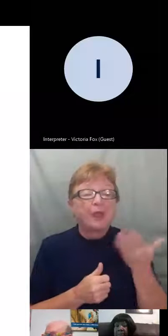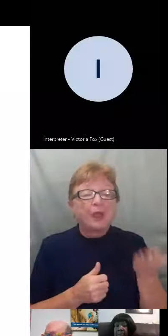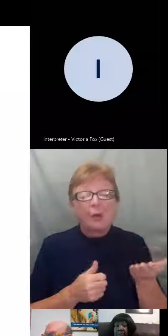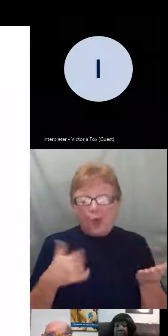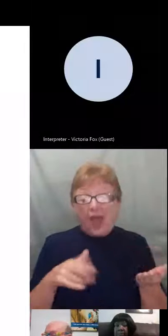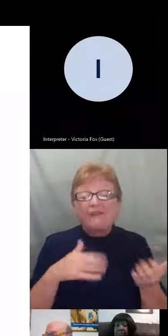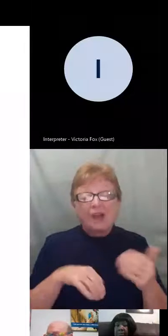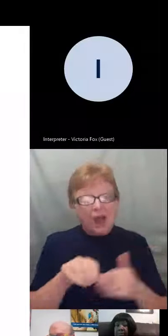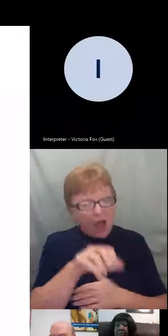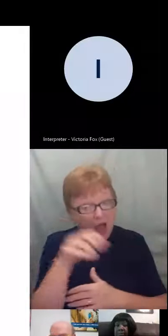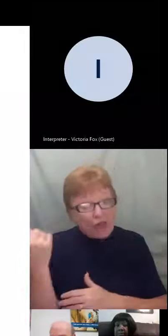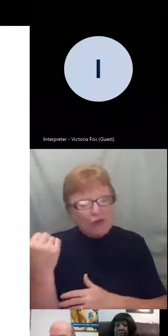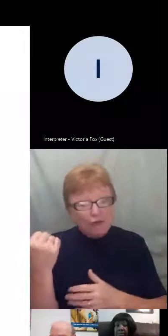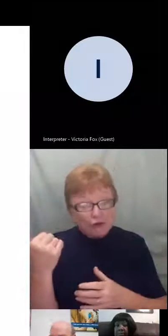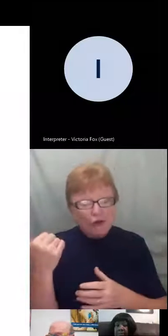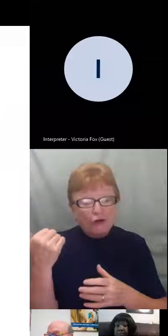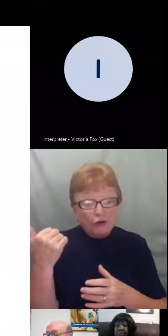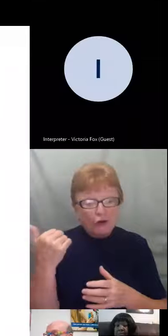another voting and